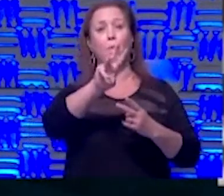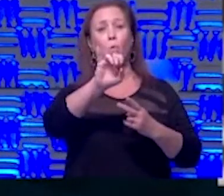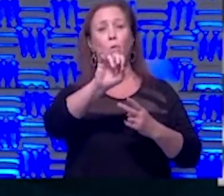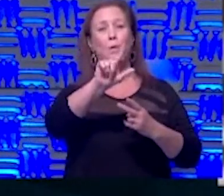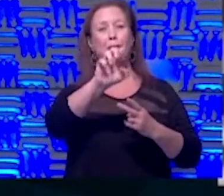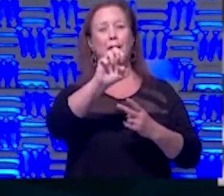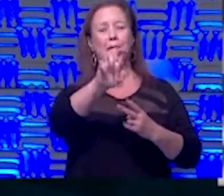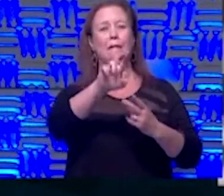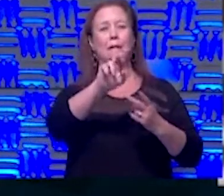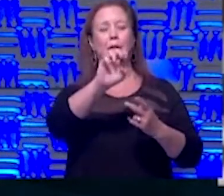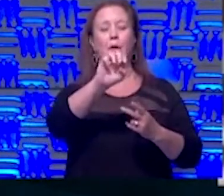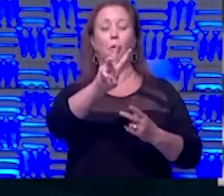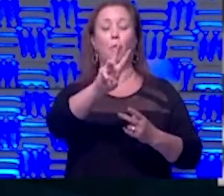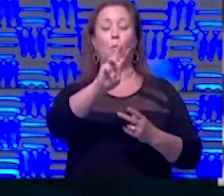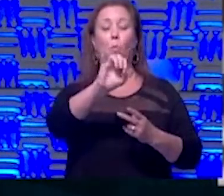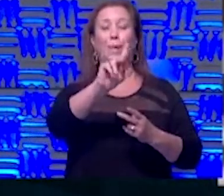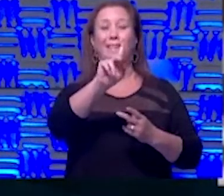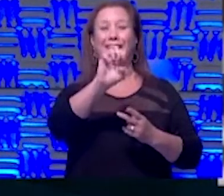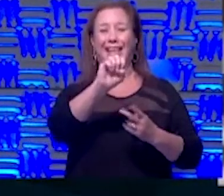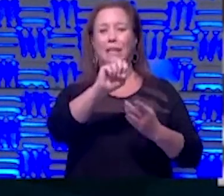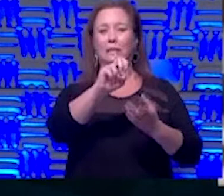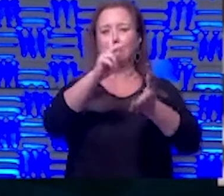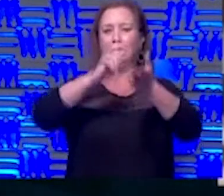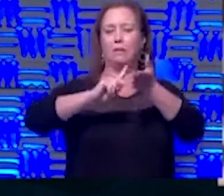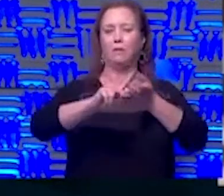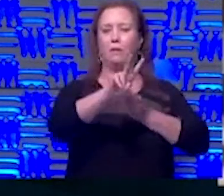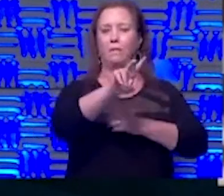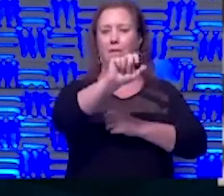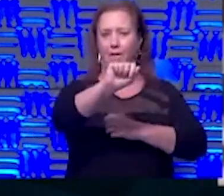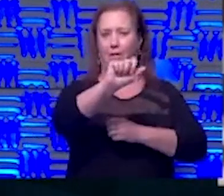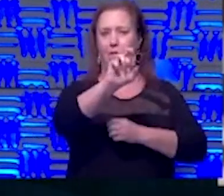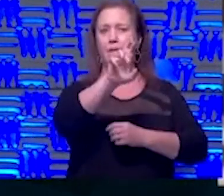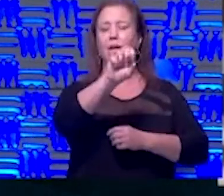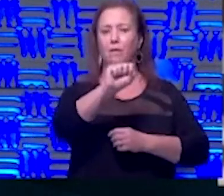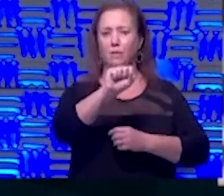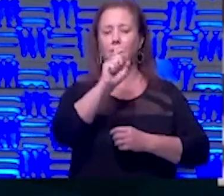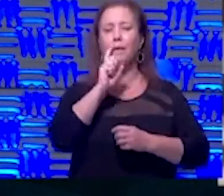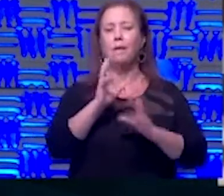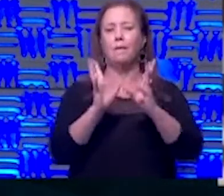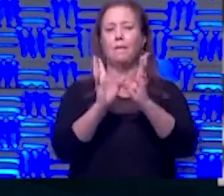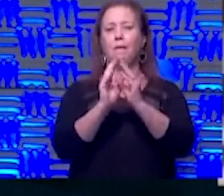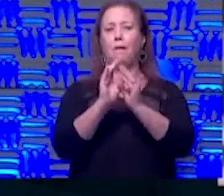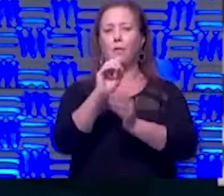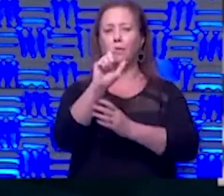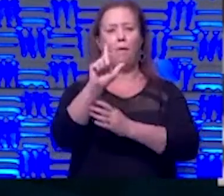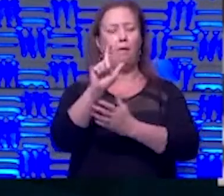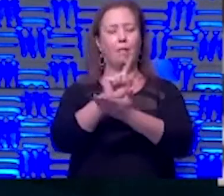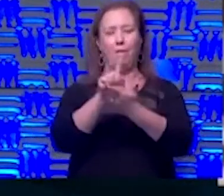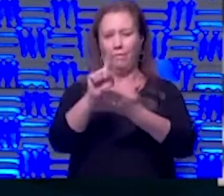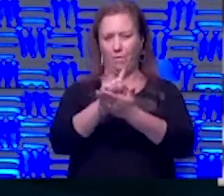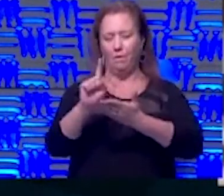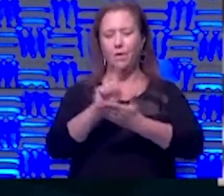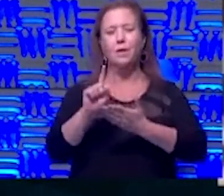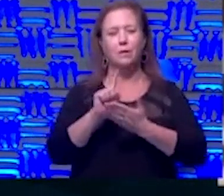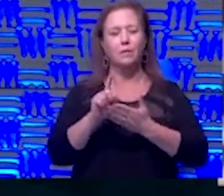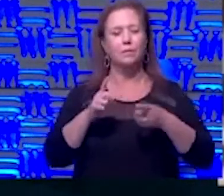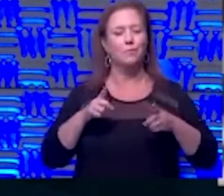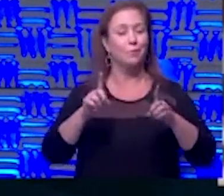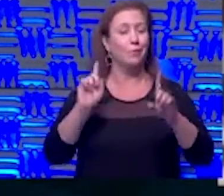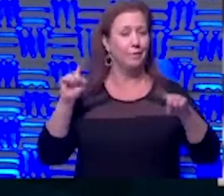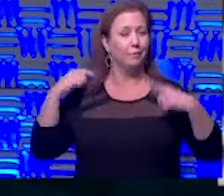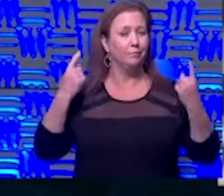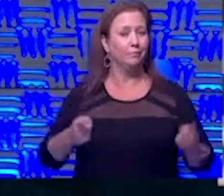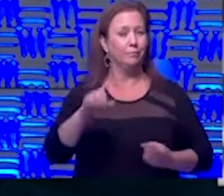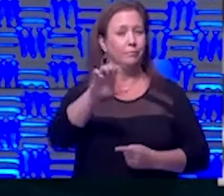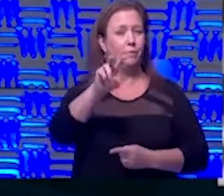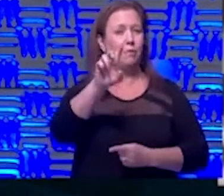of Veterans Affairs, have had a conference call each week during COVID-19. So we've been